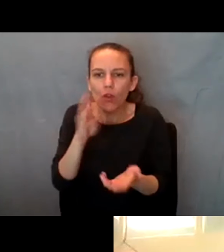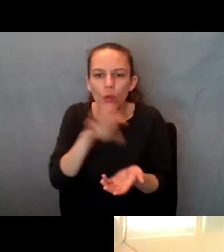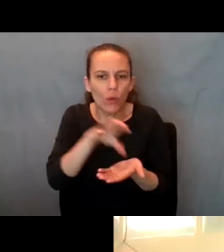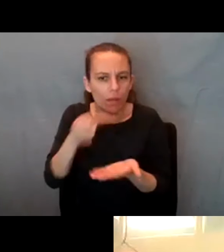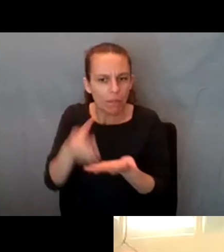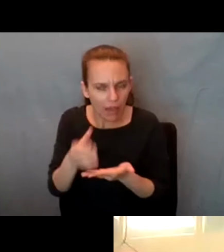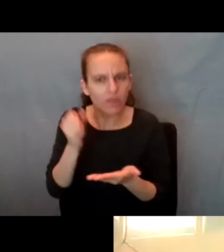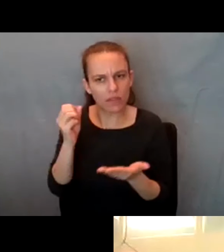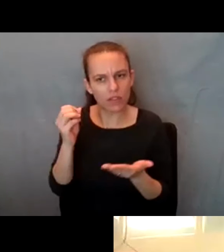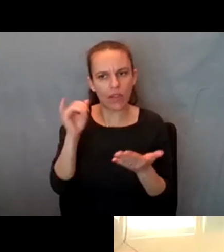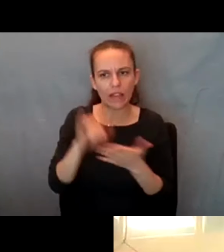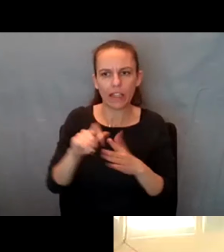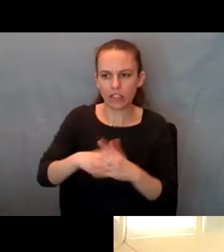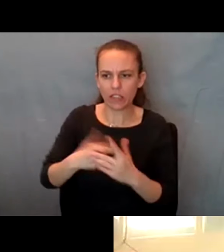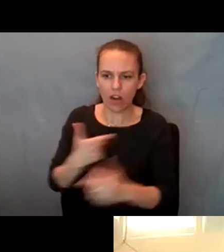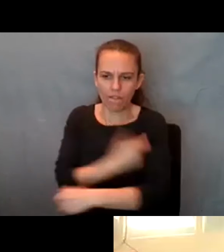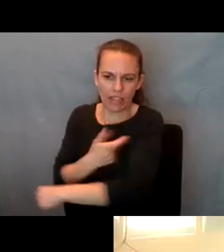groups.